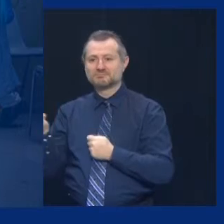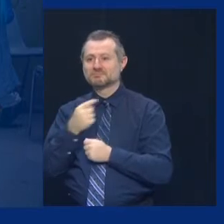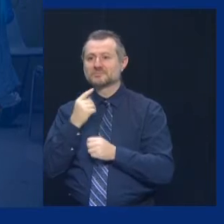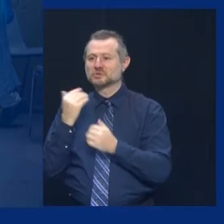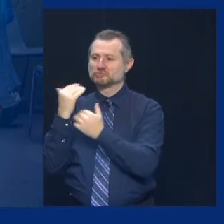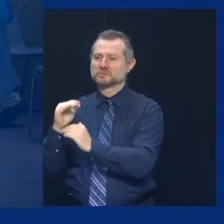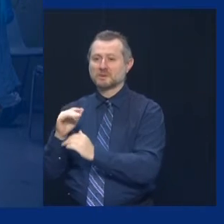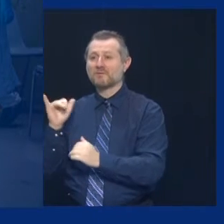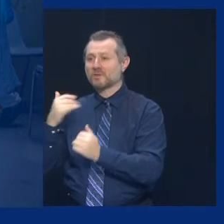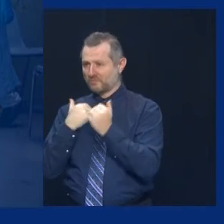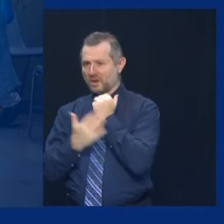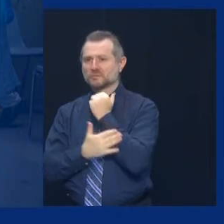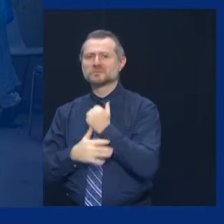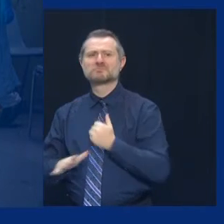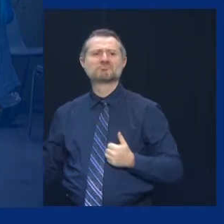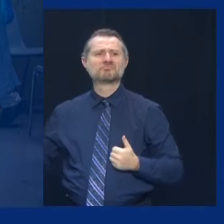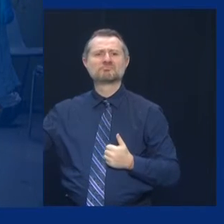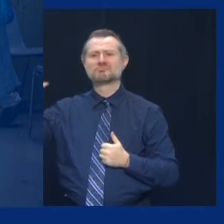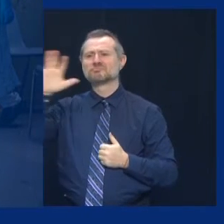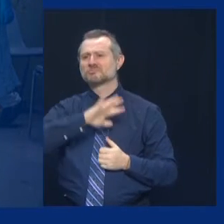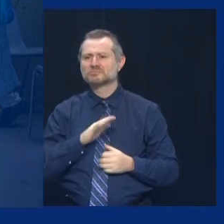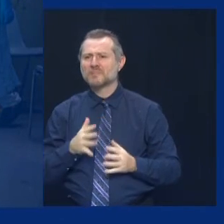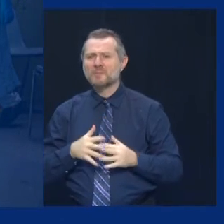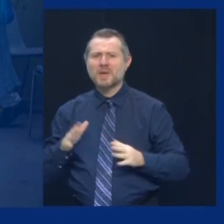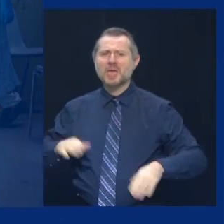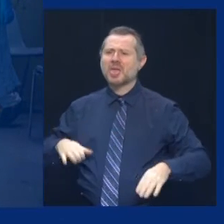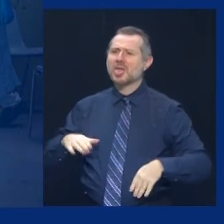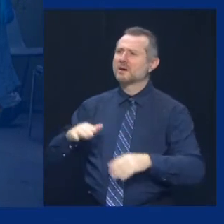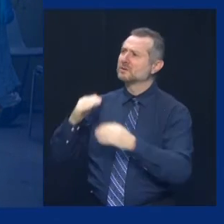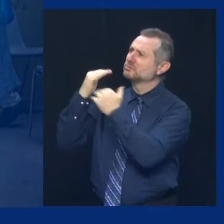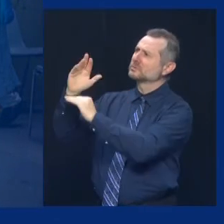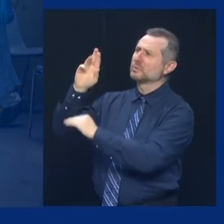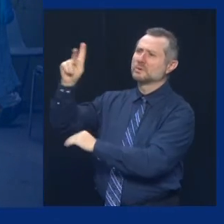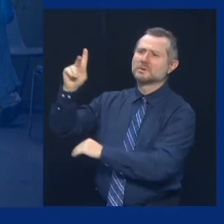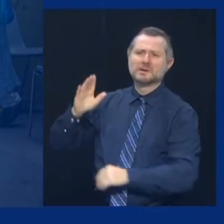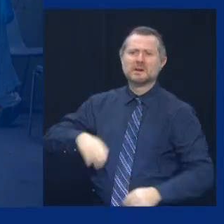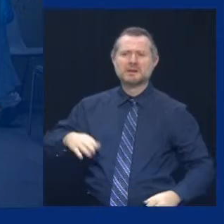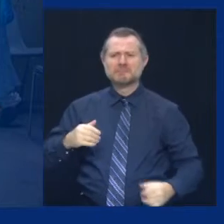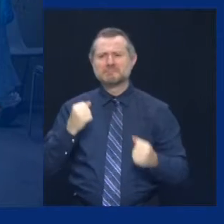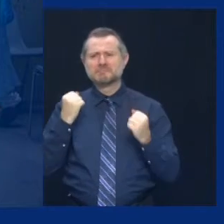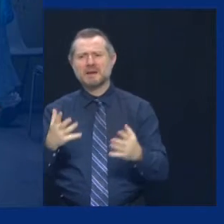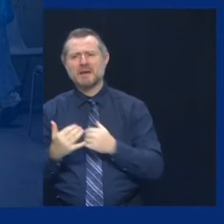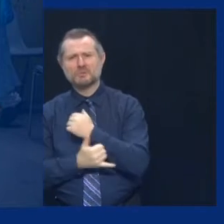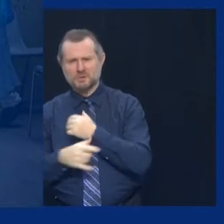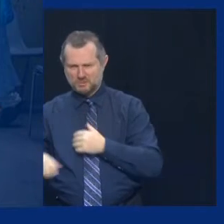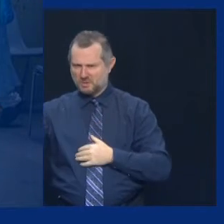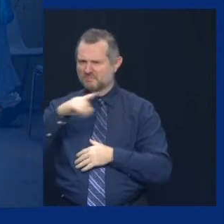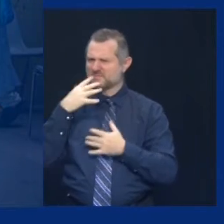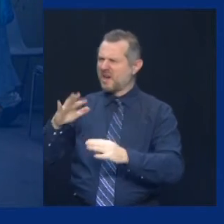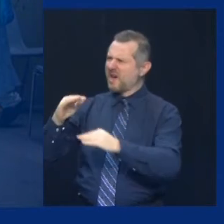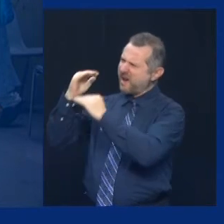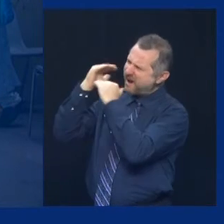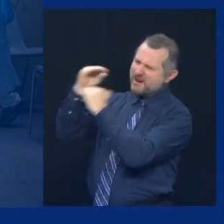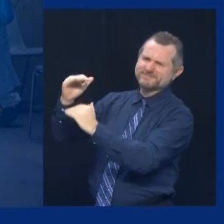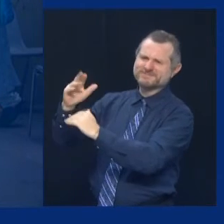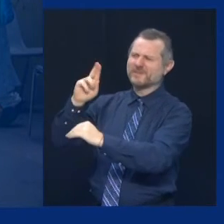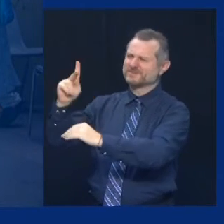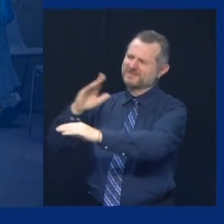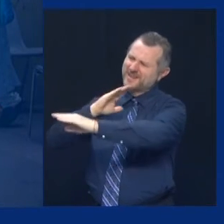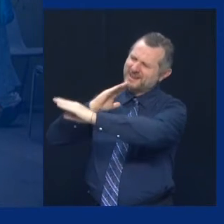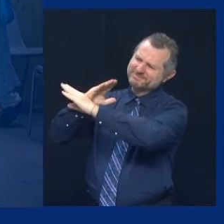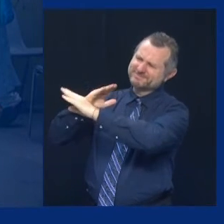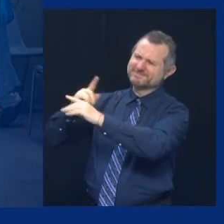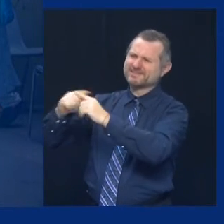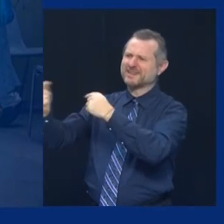first impression. You have many countries that have just restricted flights from the UK.